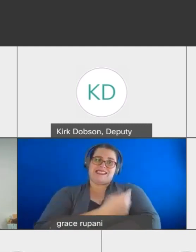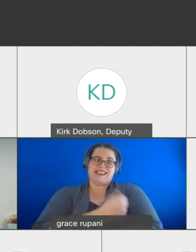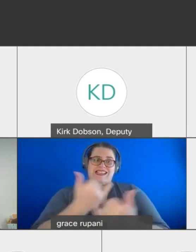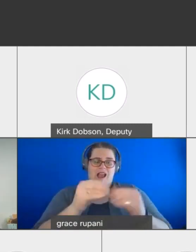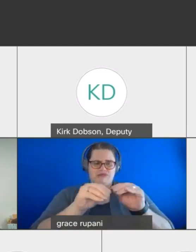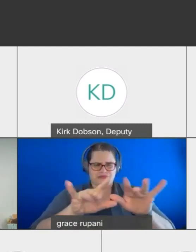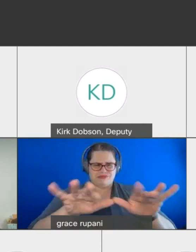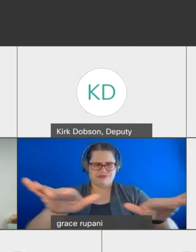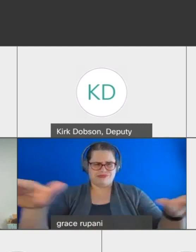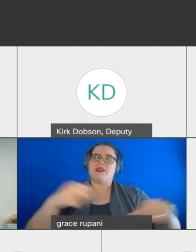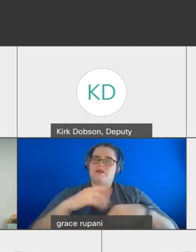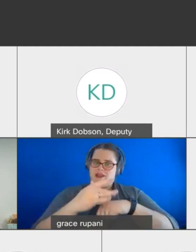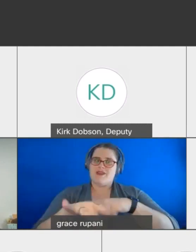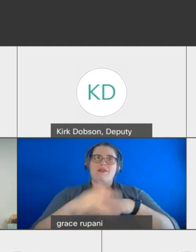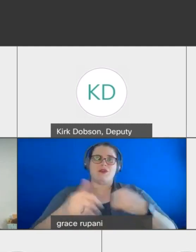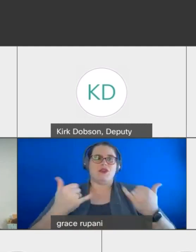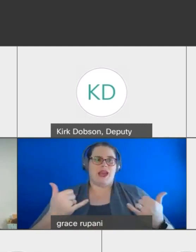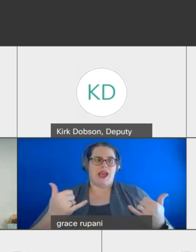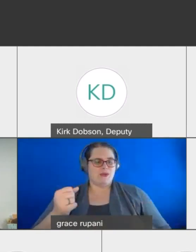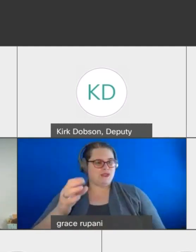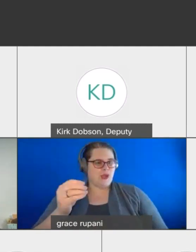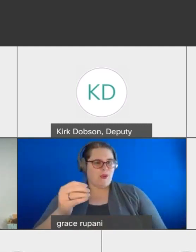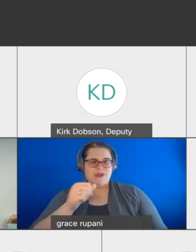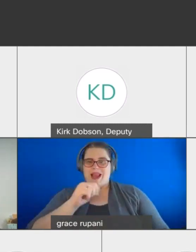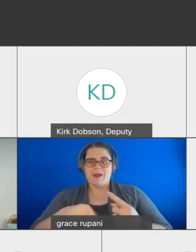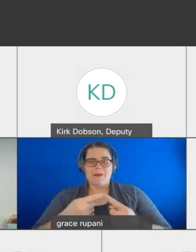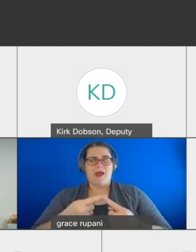of how do we overcome